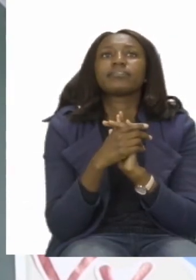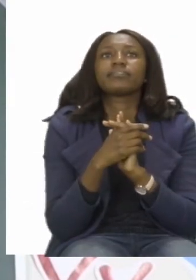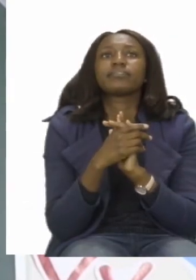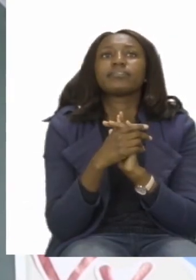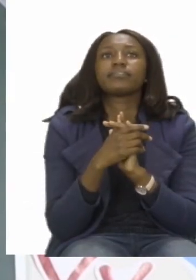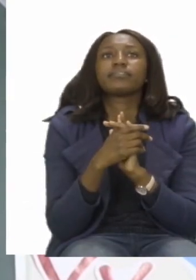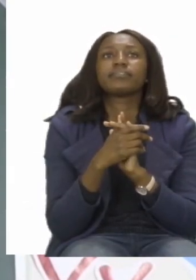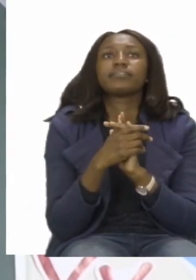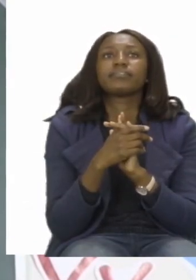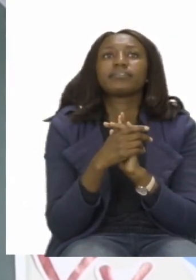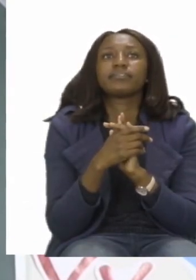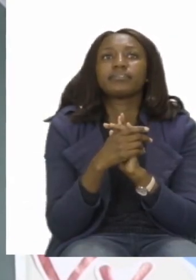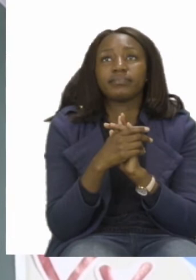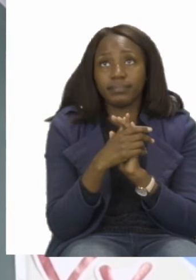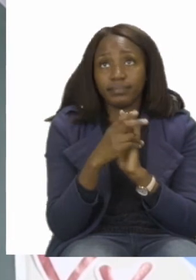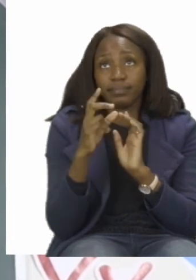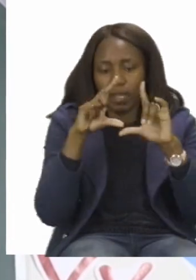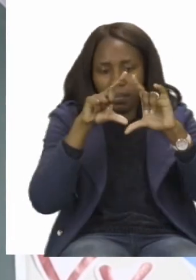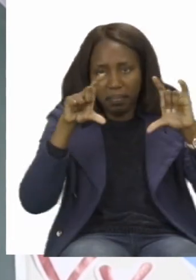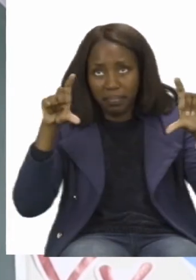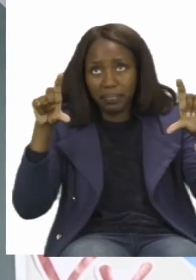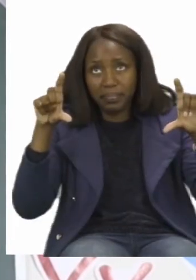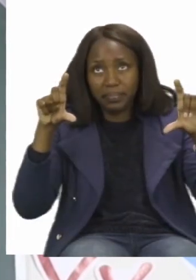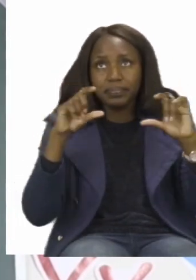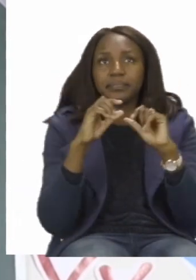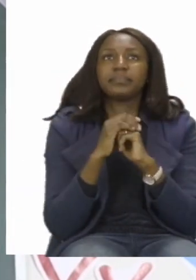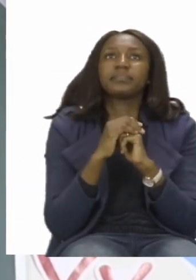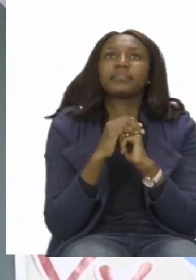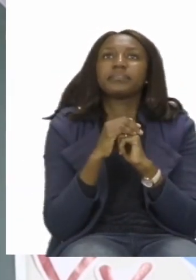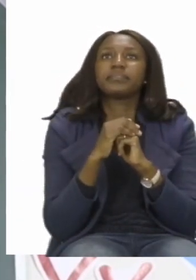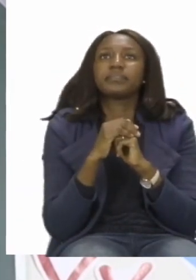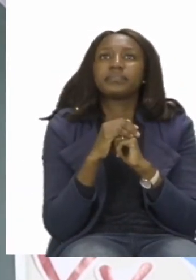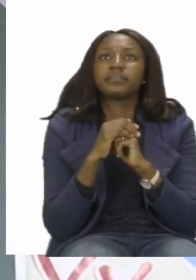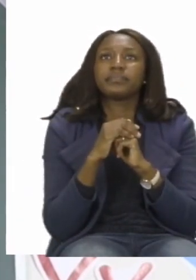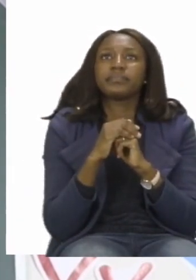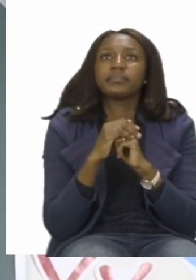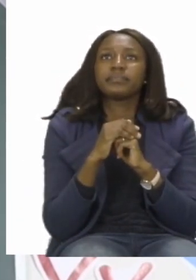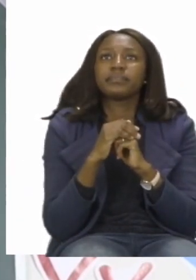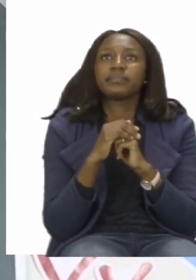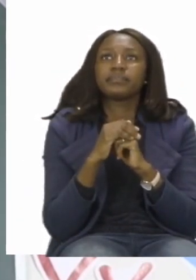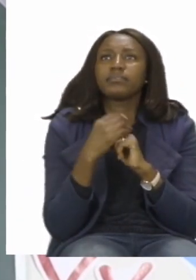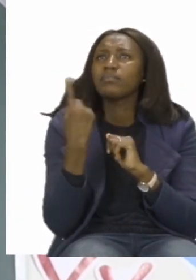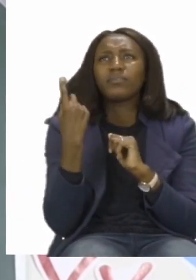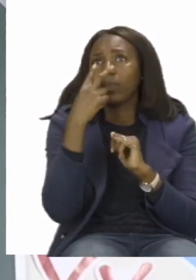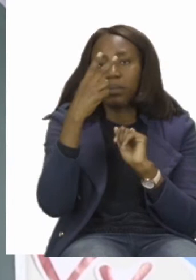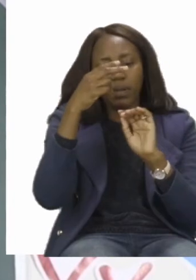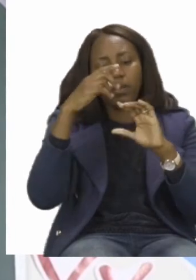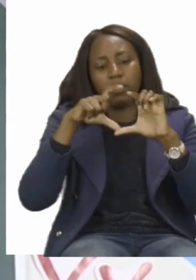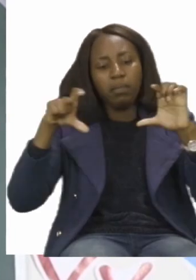here is a picture of a rectangle. So it is